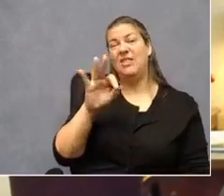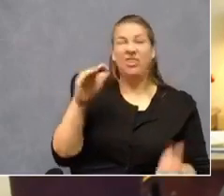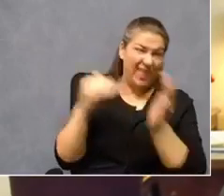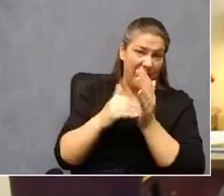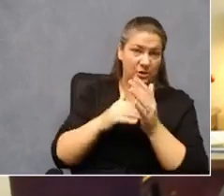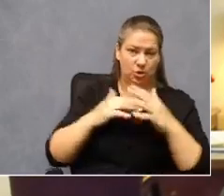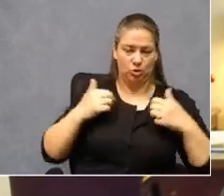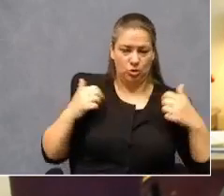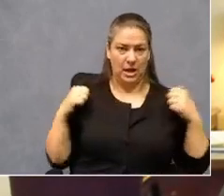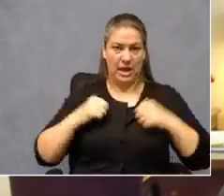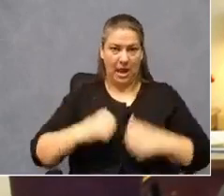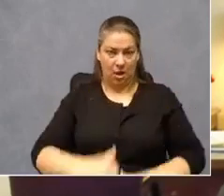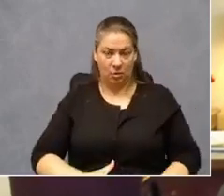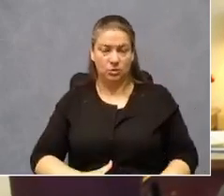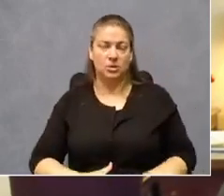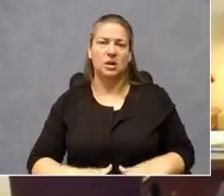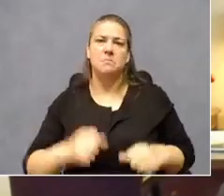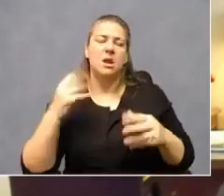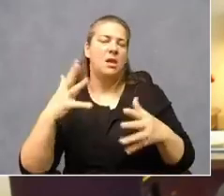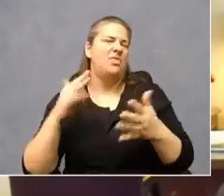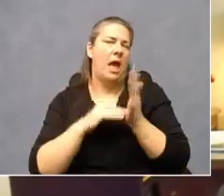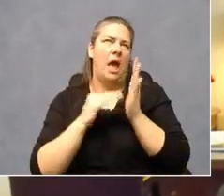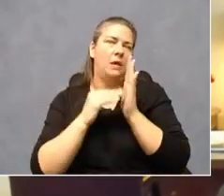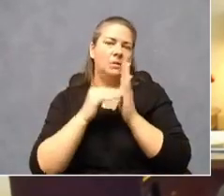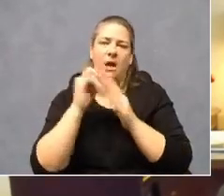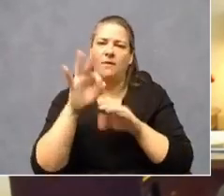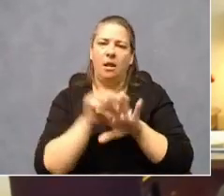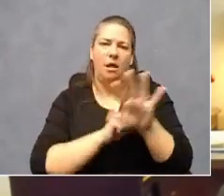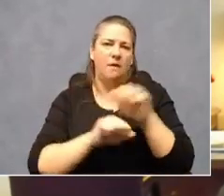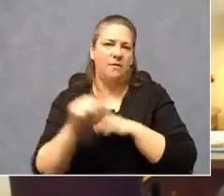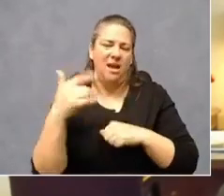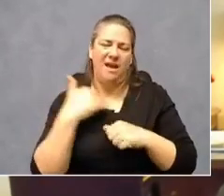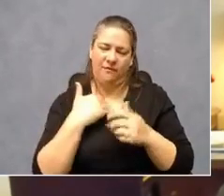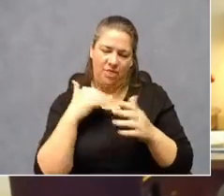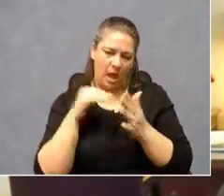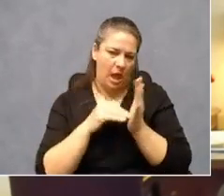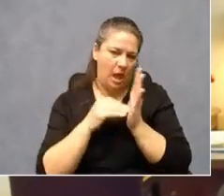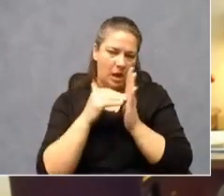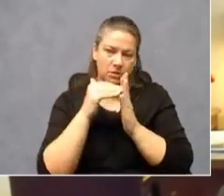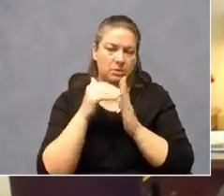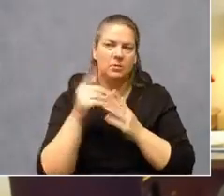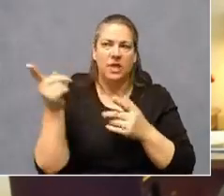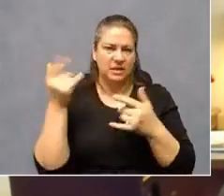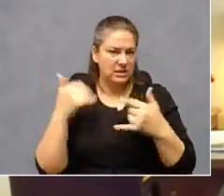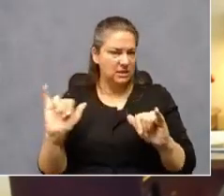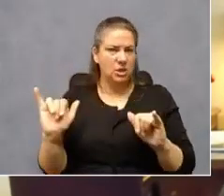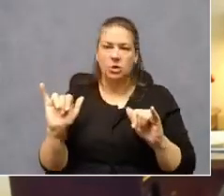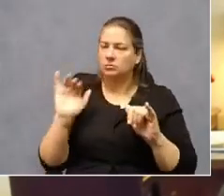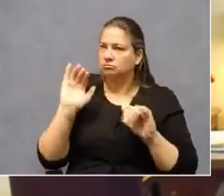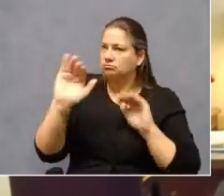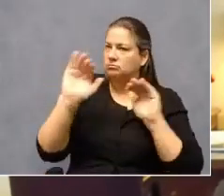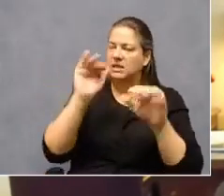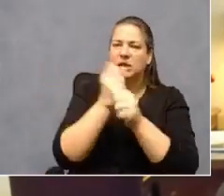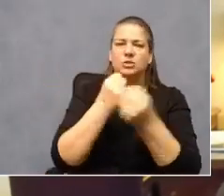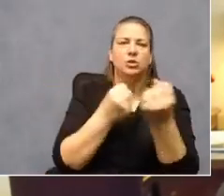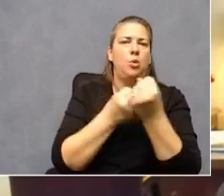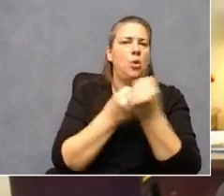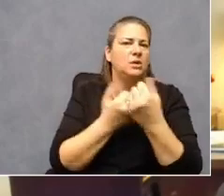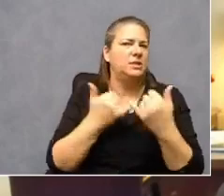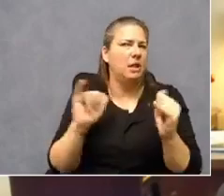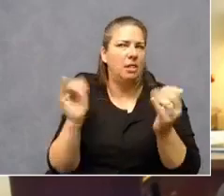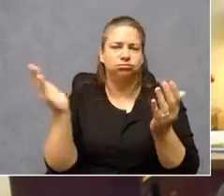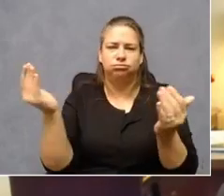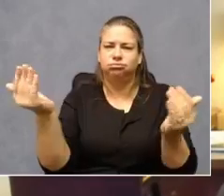550,000 gloves. And these facilities can continue to request support through the web EOC. At a certain point, we had